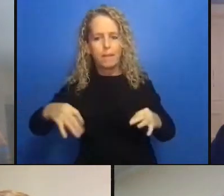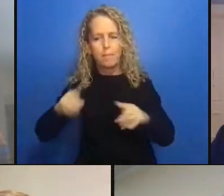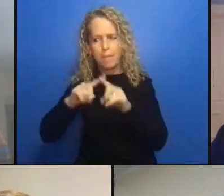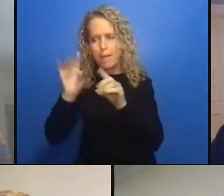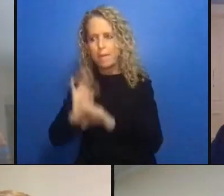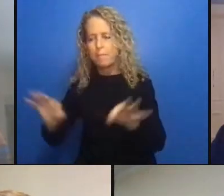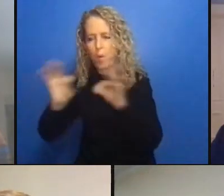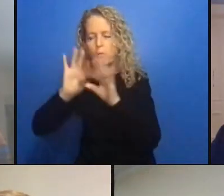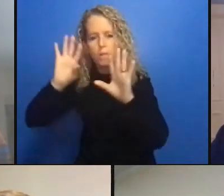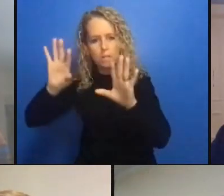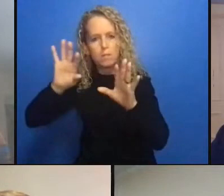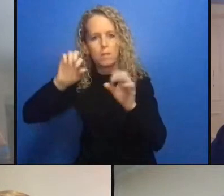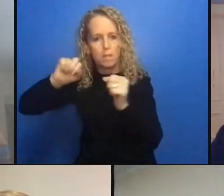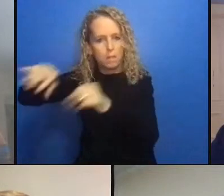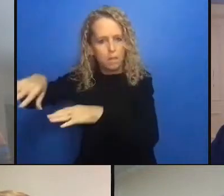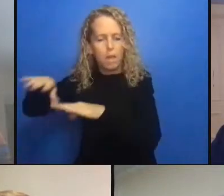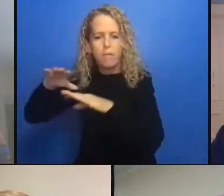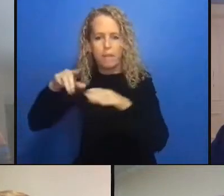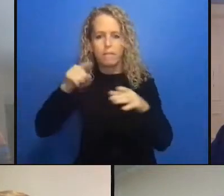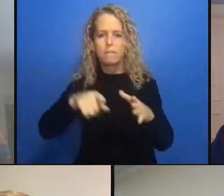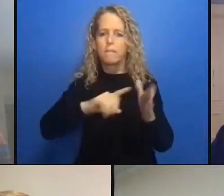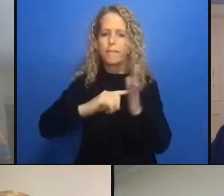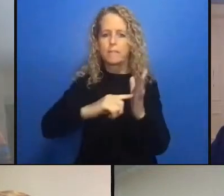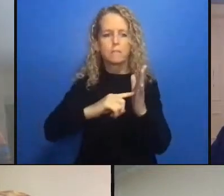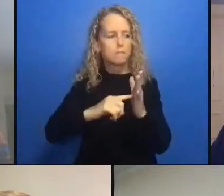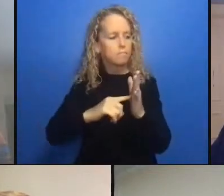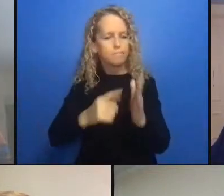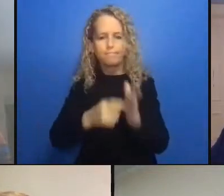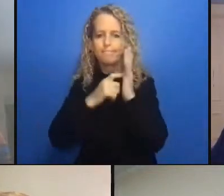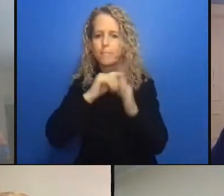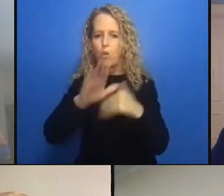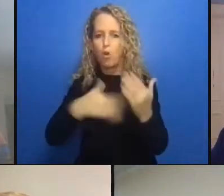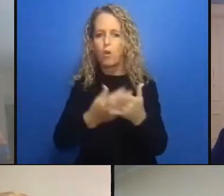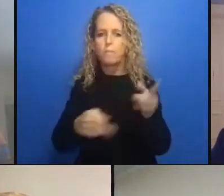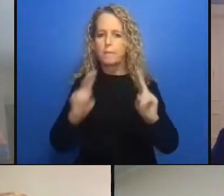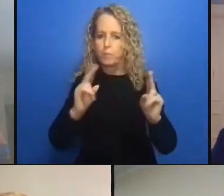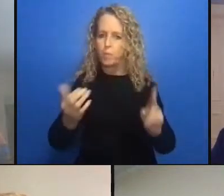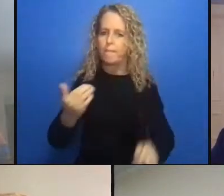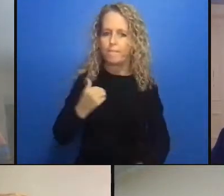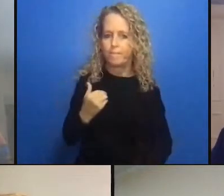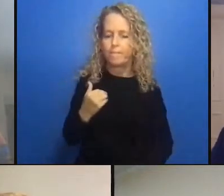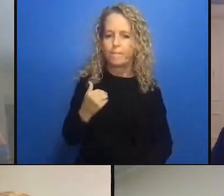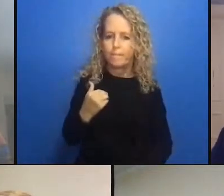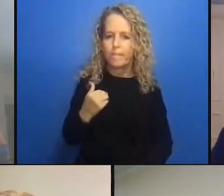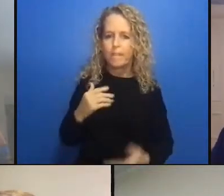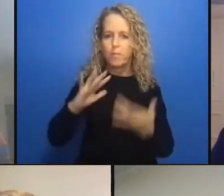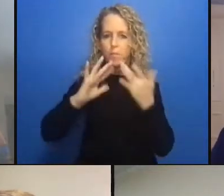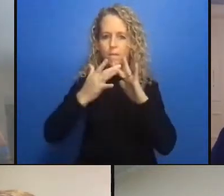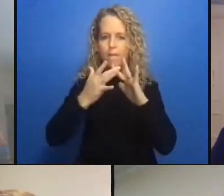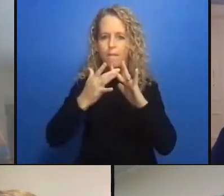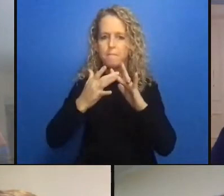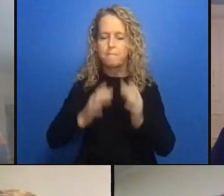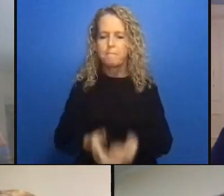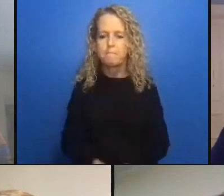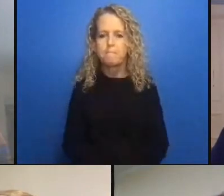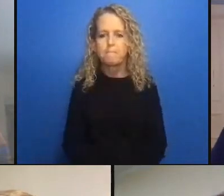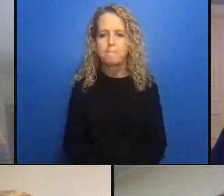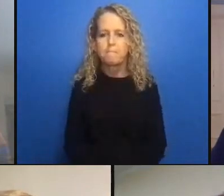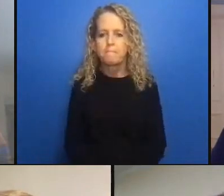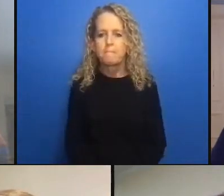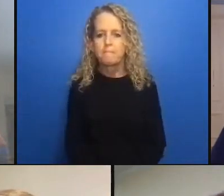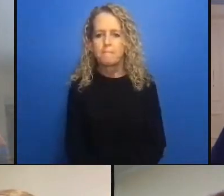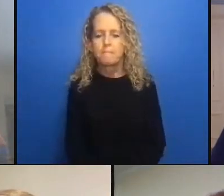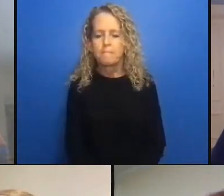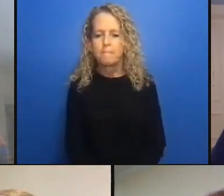and quickly. And that is the starting point. To add to that, I mean, I think, you know, We